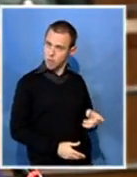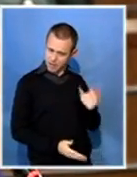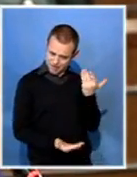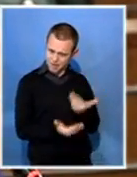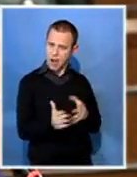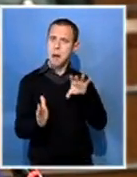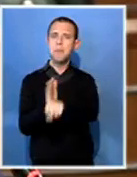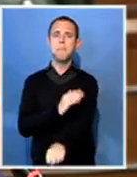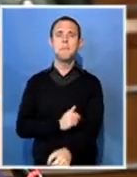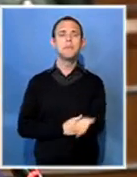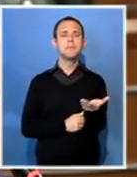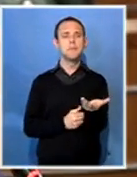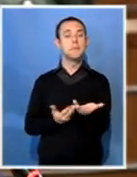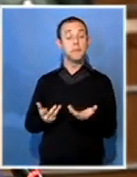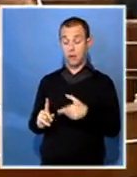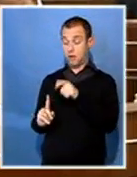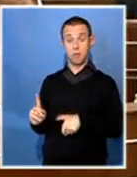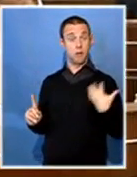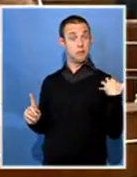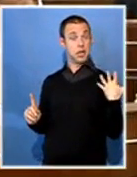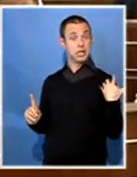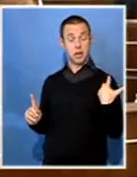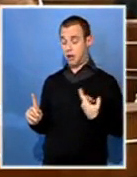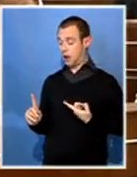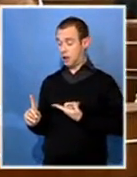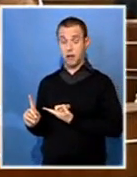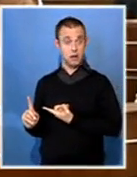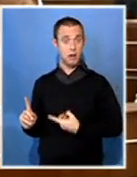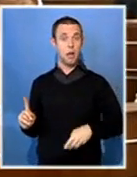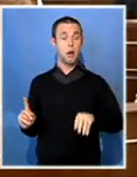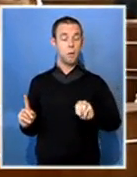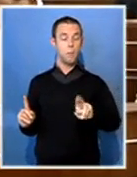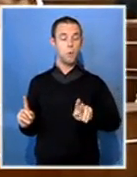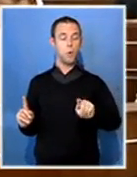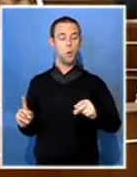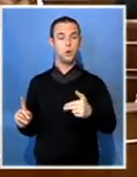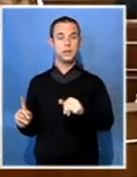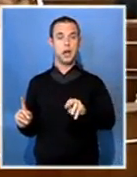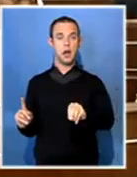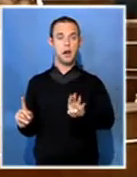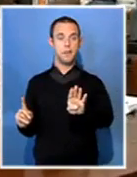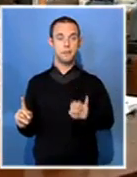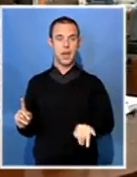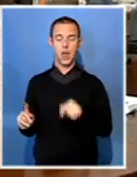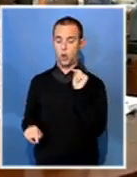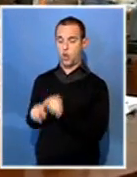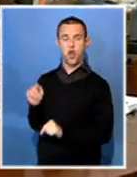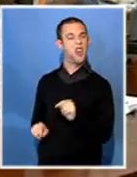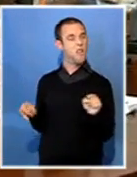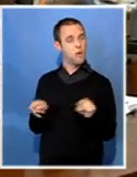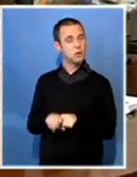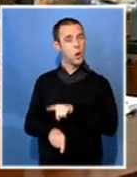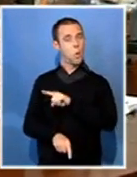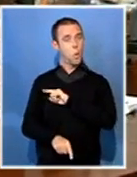Minister Muthambi was also criticized for changing the SABC's Memorandum of Incorporation, which